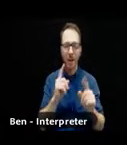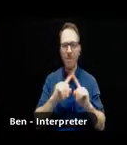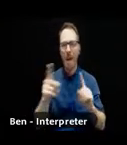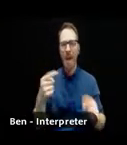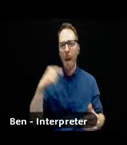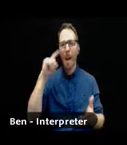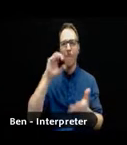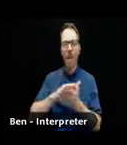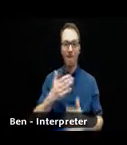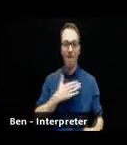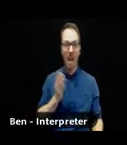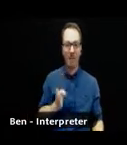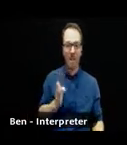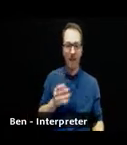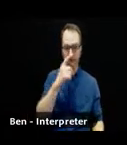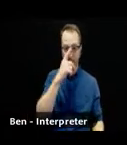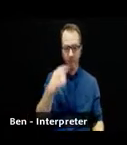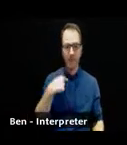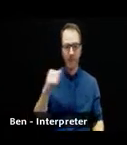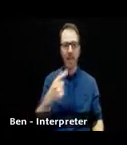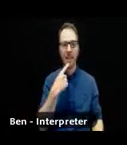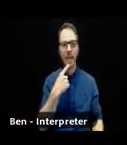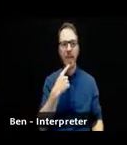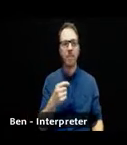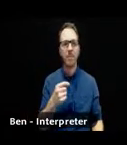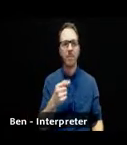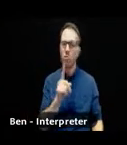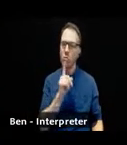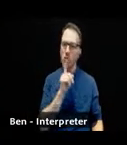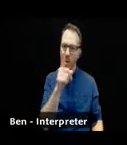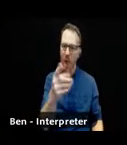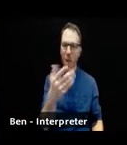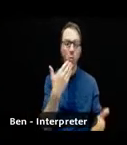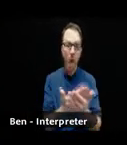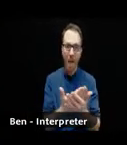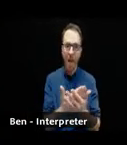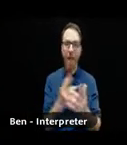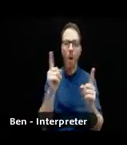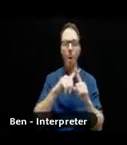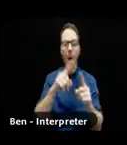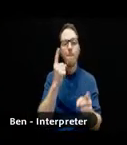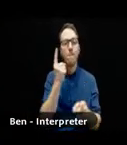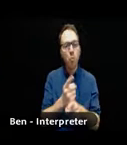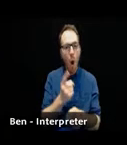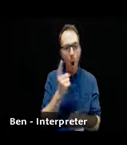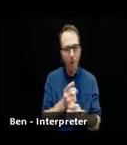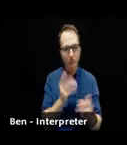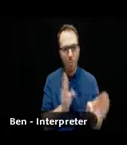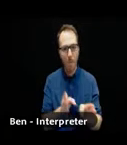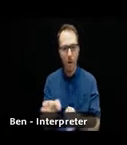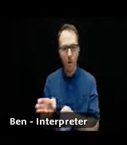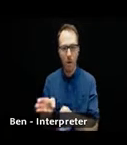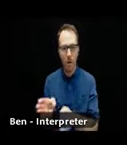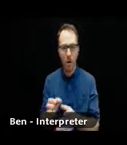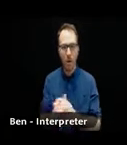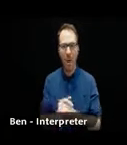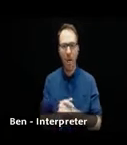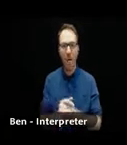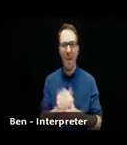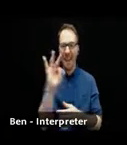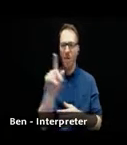my side, what I can say is that they go really well when they are properly prepared, where there is a